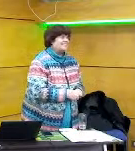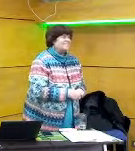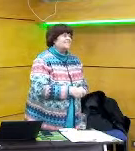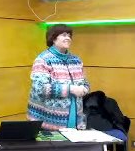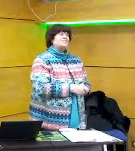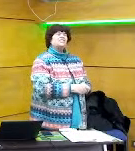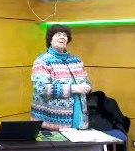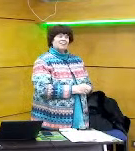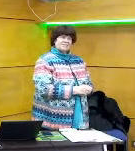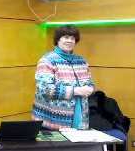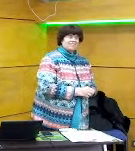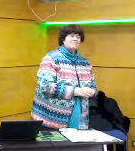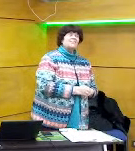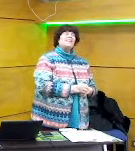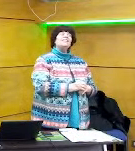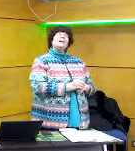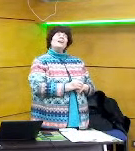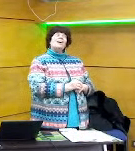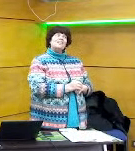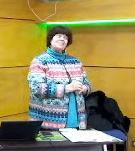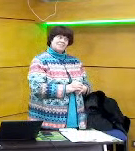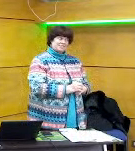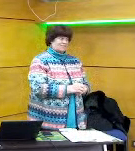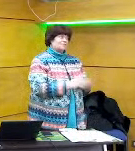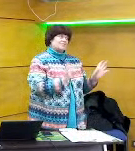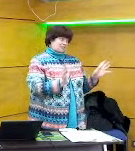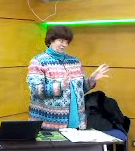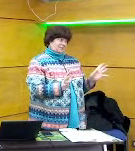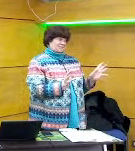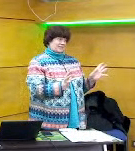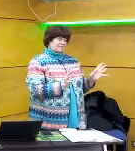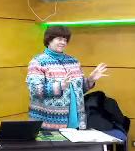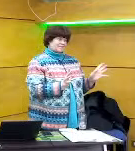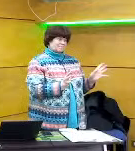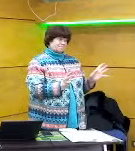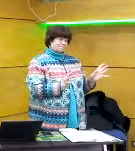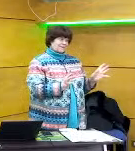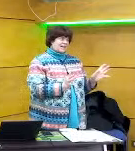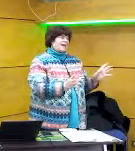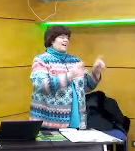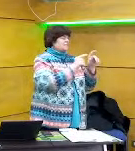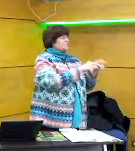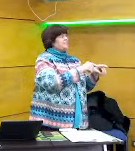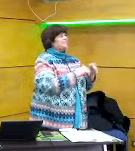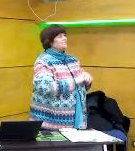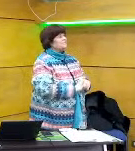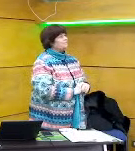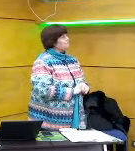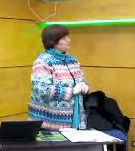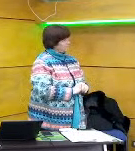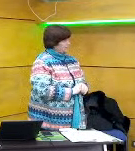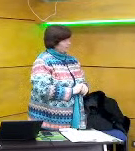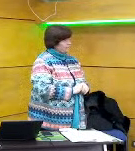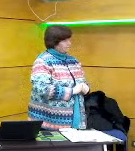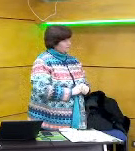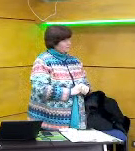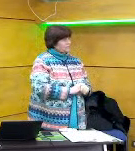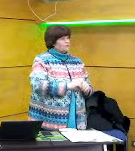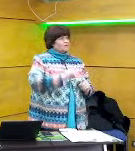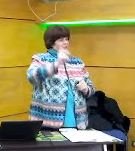Christine is in charge of getting all the judges for each of our events. And she lives in